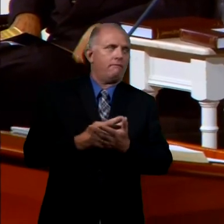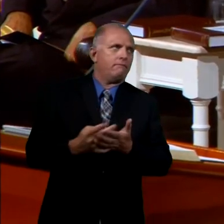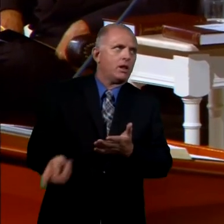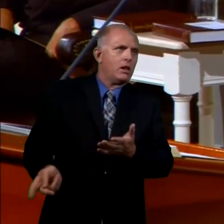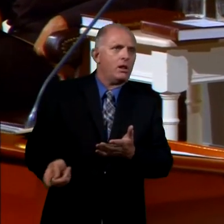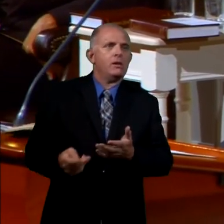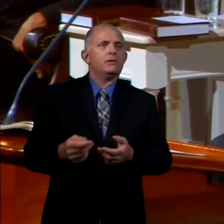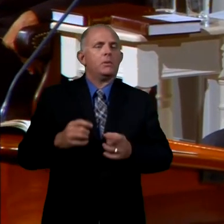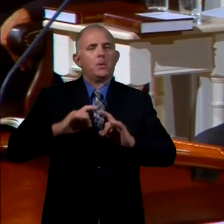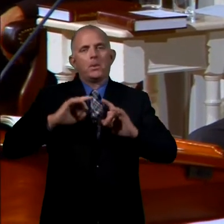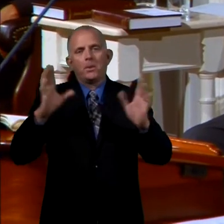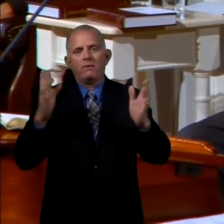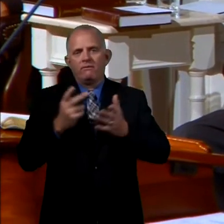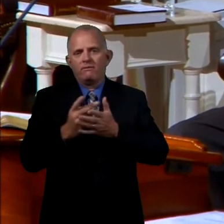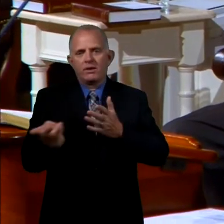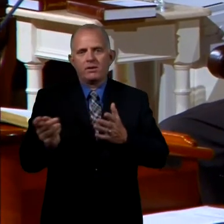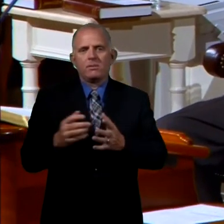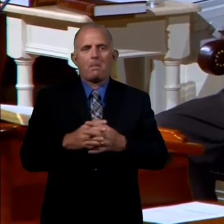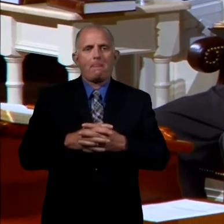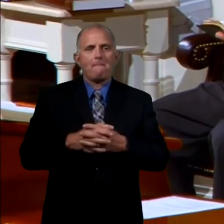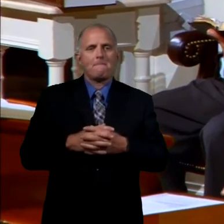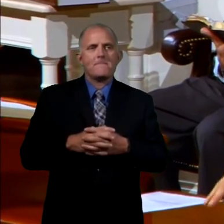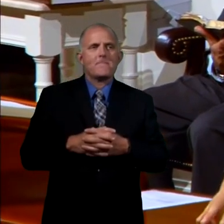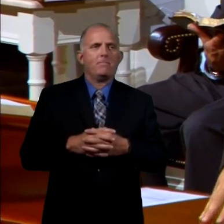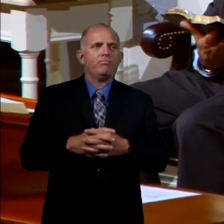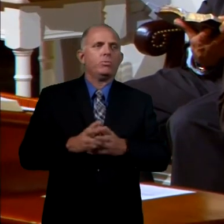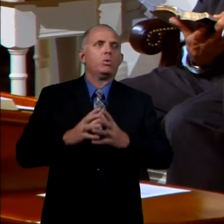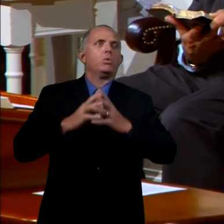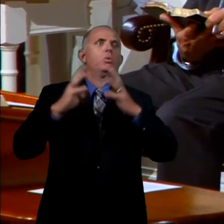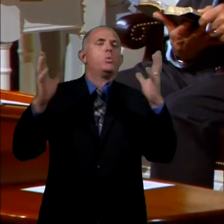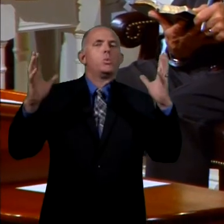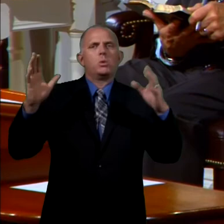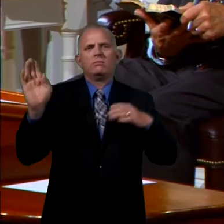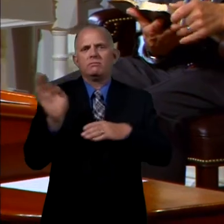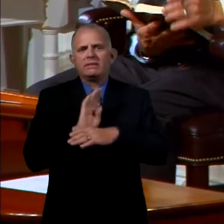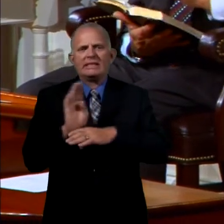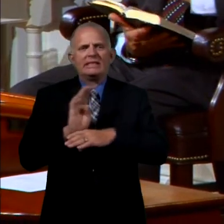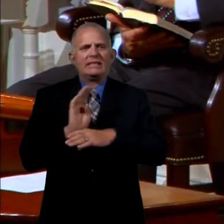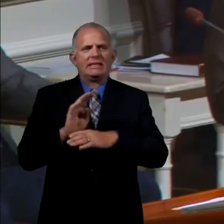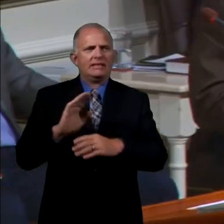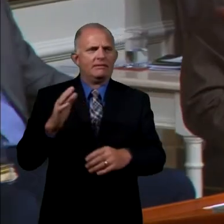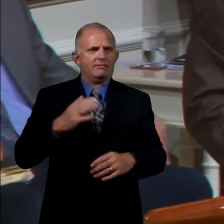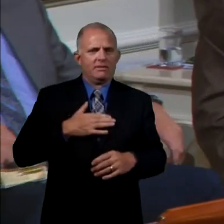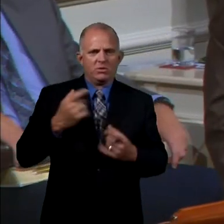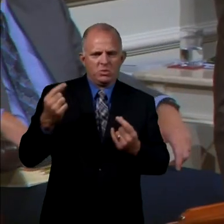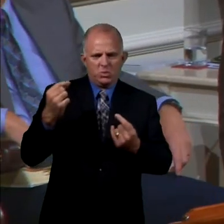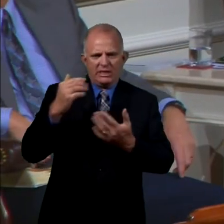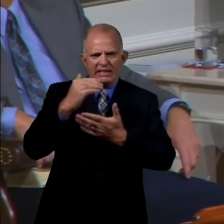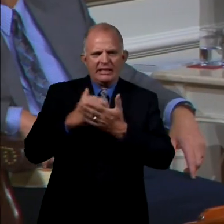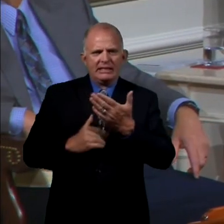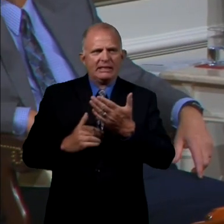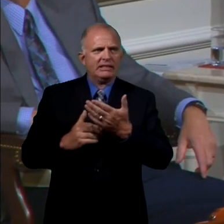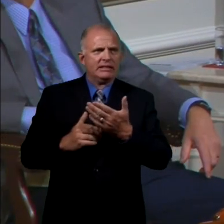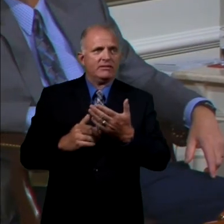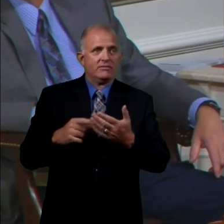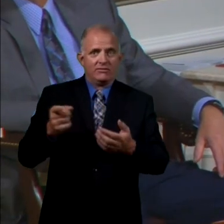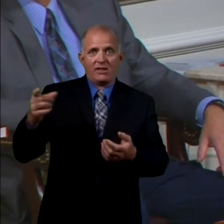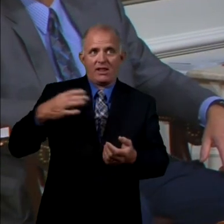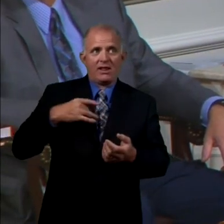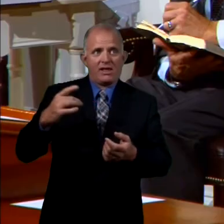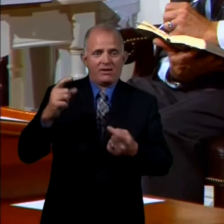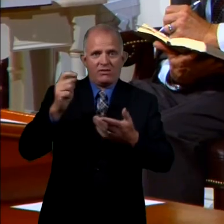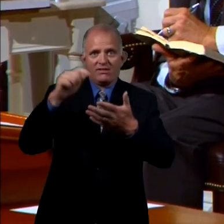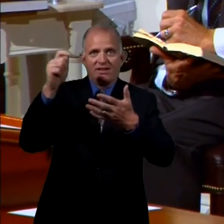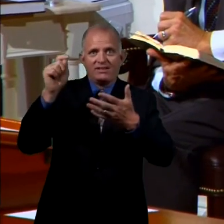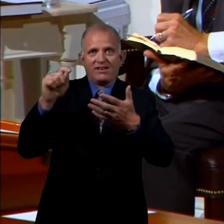this. I can get so busy in my to-do list. How many of you ever like to write a checklist for yourself to get done?